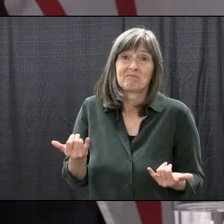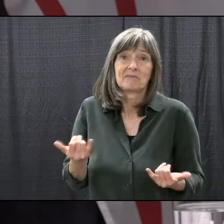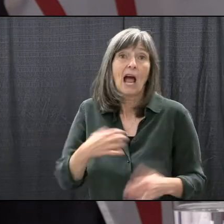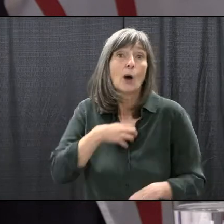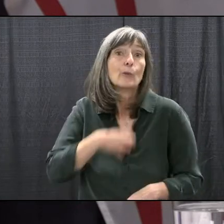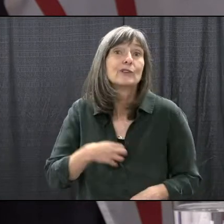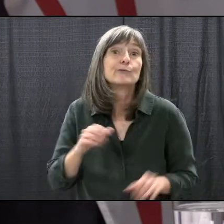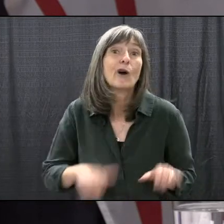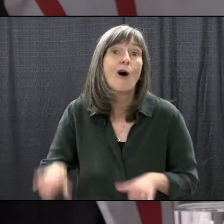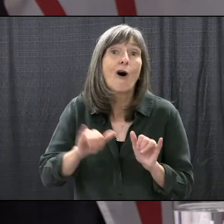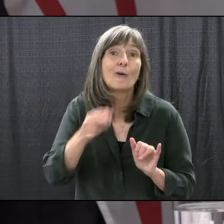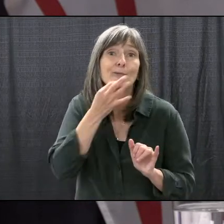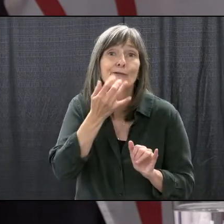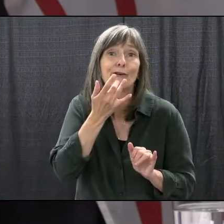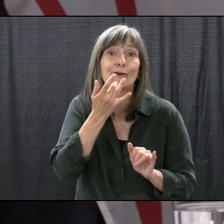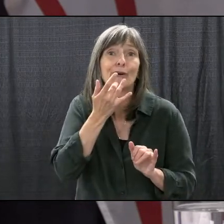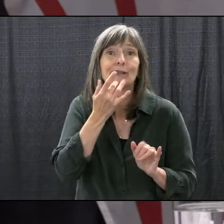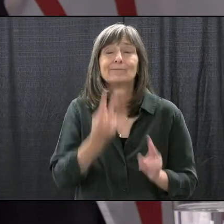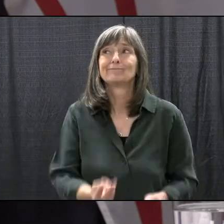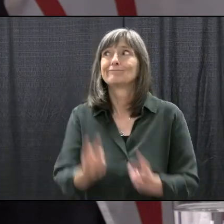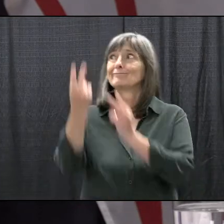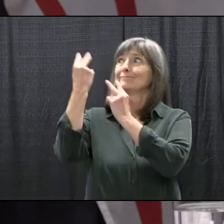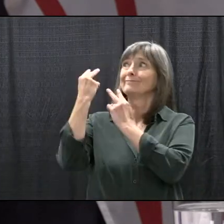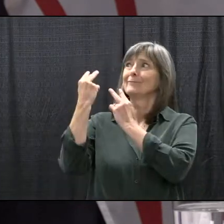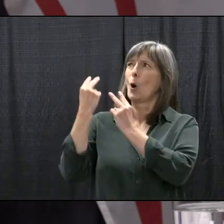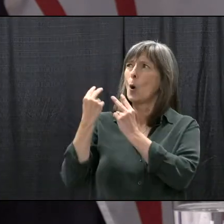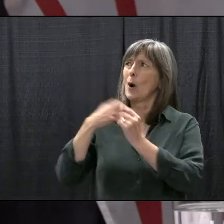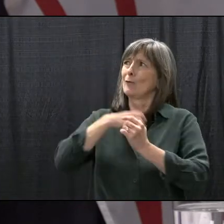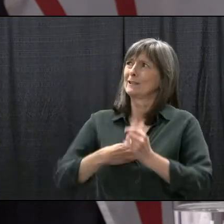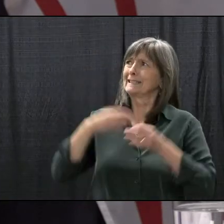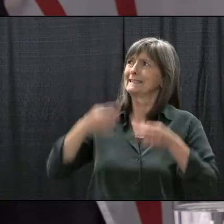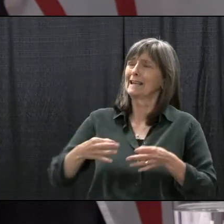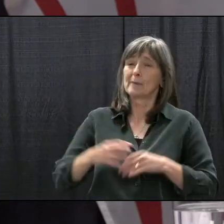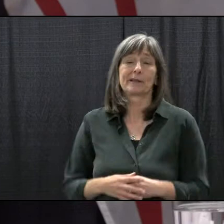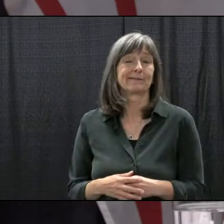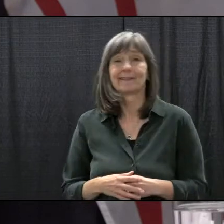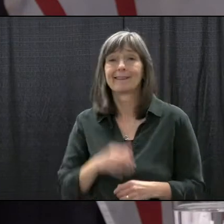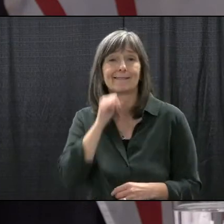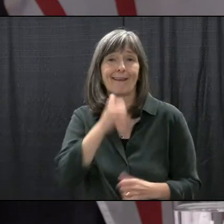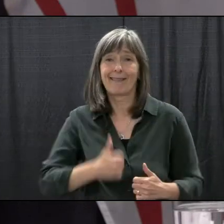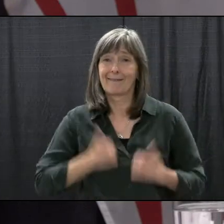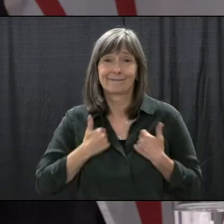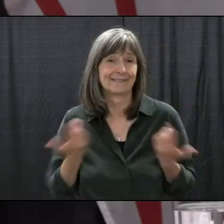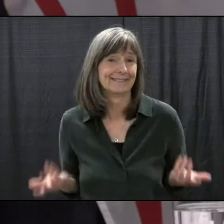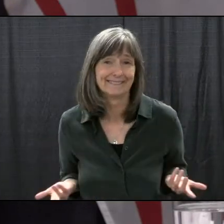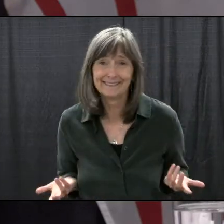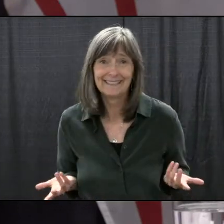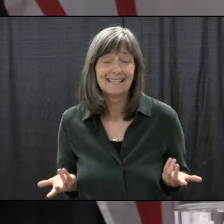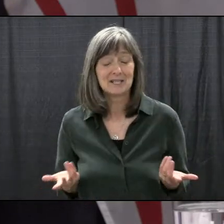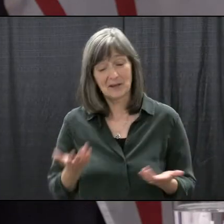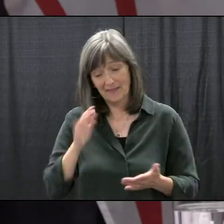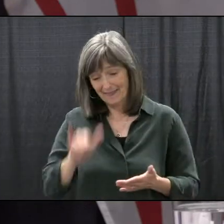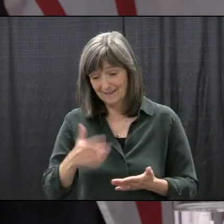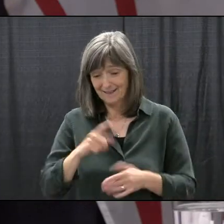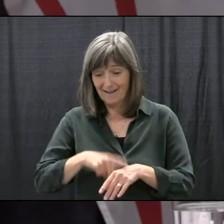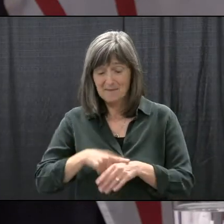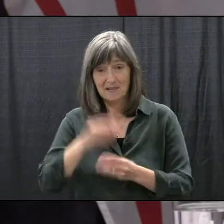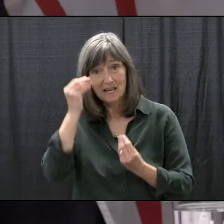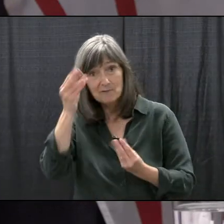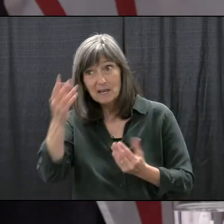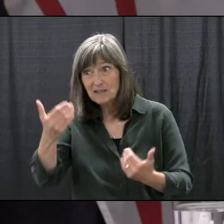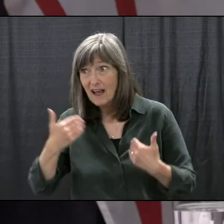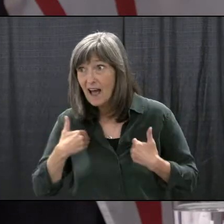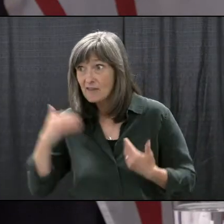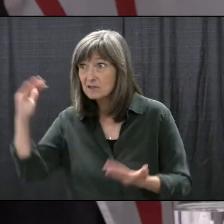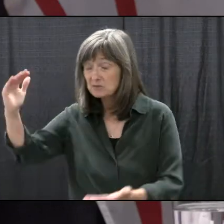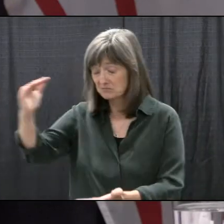hindsight and be able to revision at times, but that's just not life. So I made the decision with the best evidence available, and quite